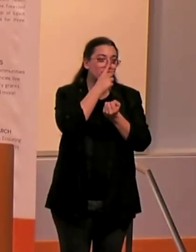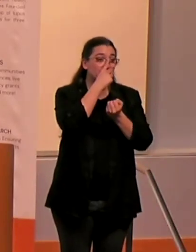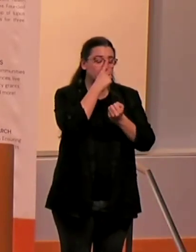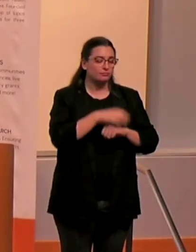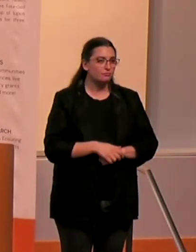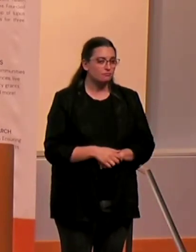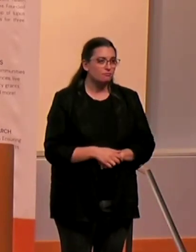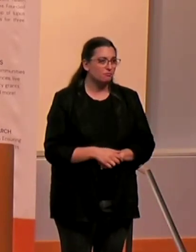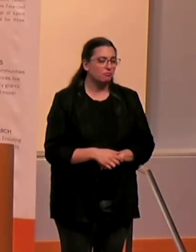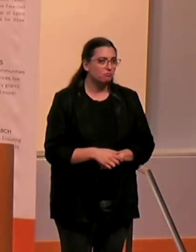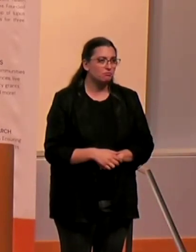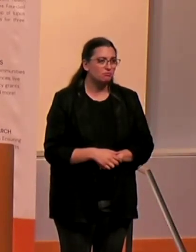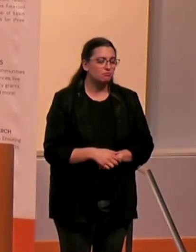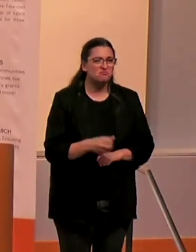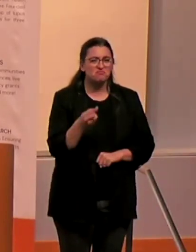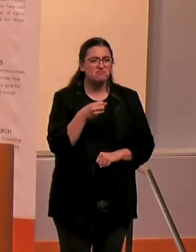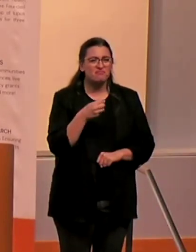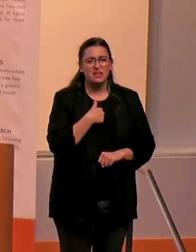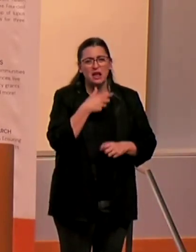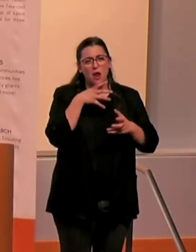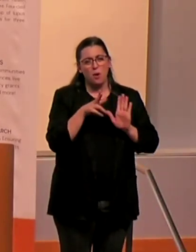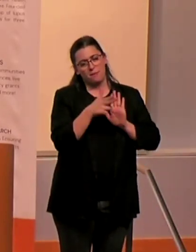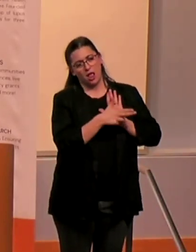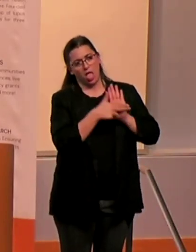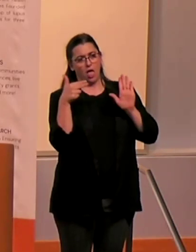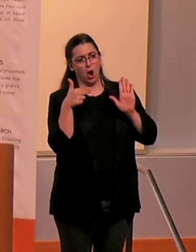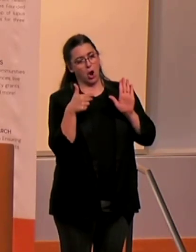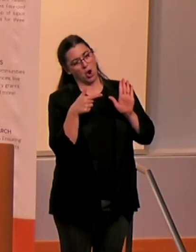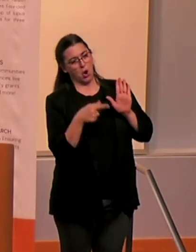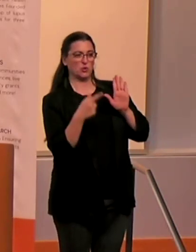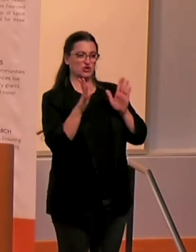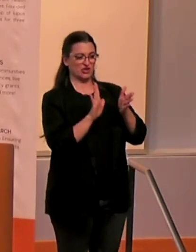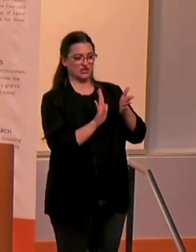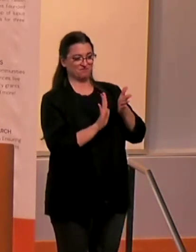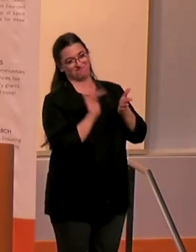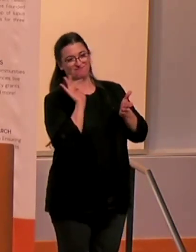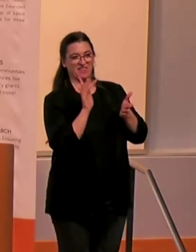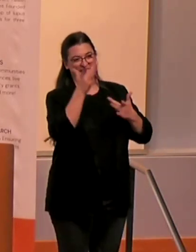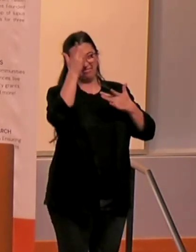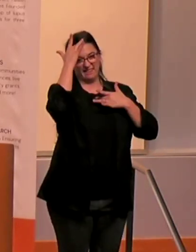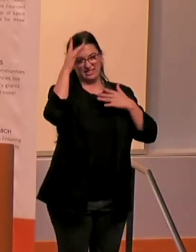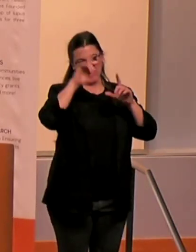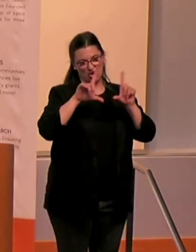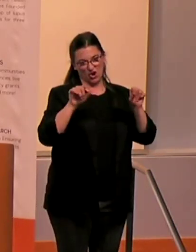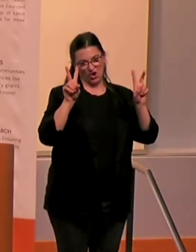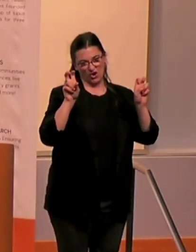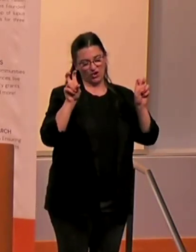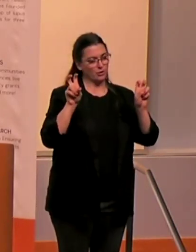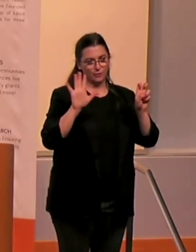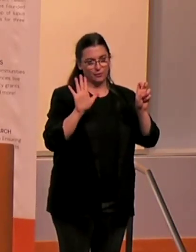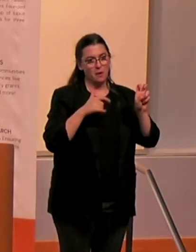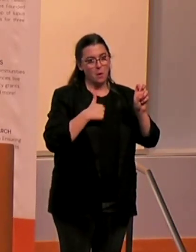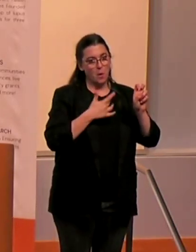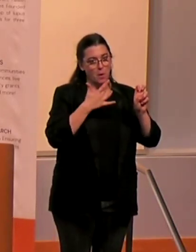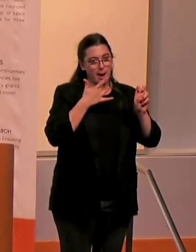And yeah, I don't want to be labeled as you're just using the sick card kind of thing. So I definitely only use it. And